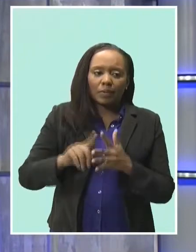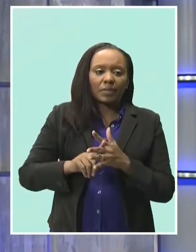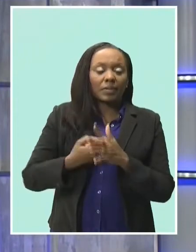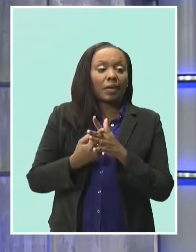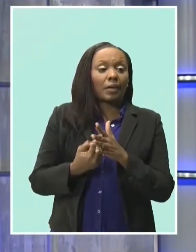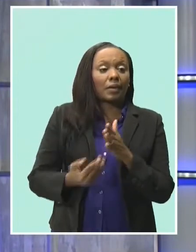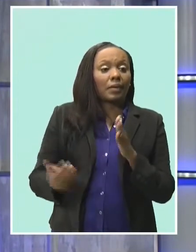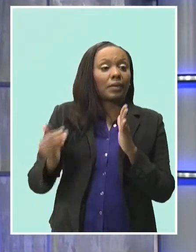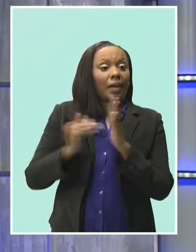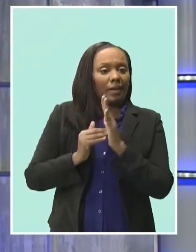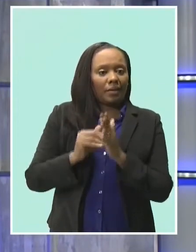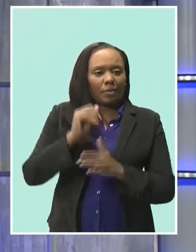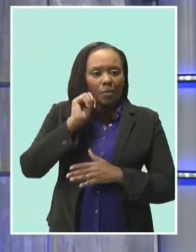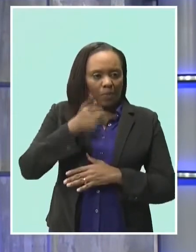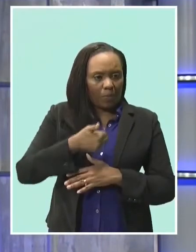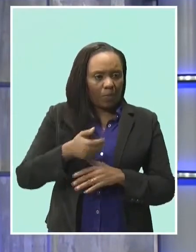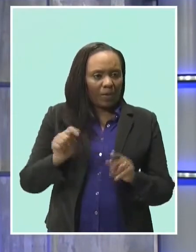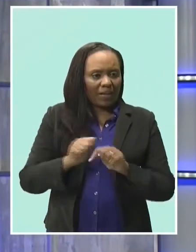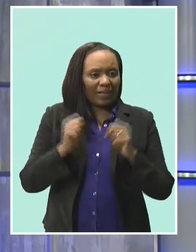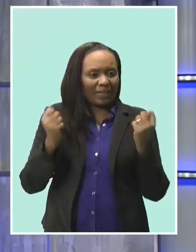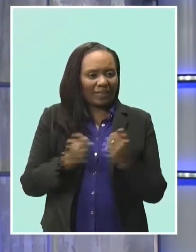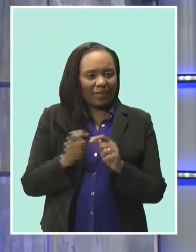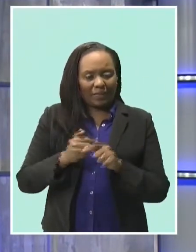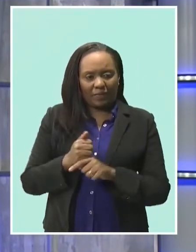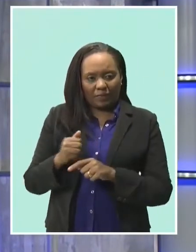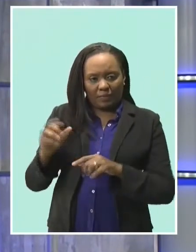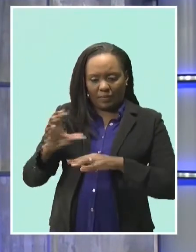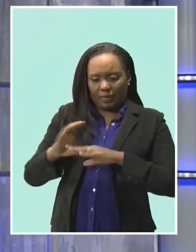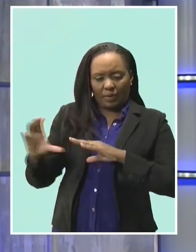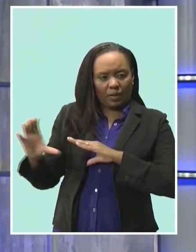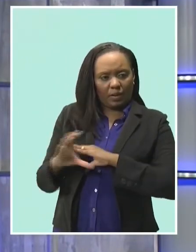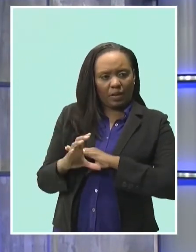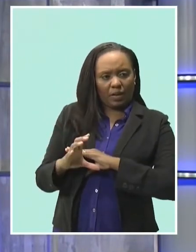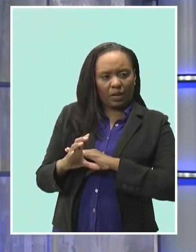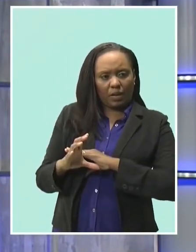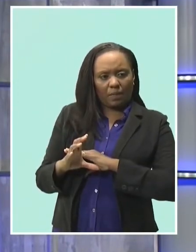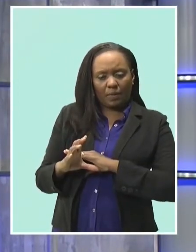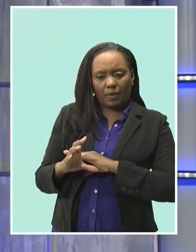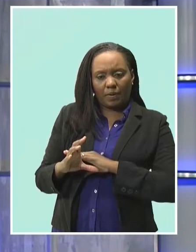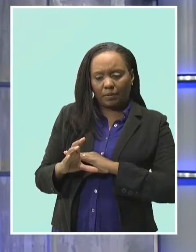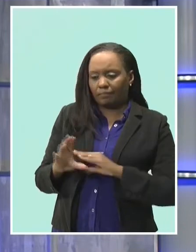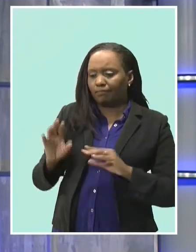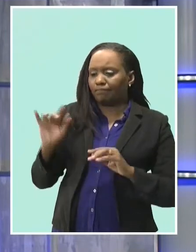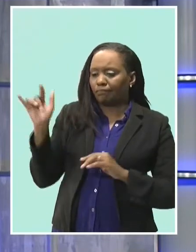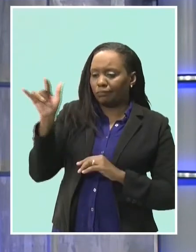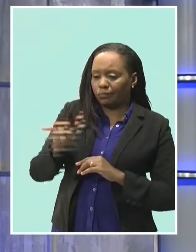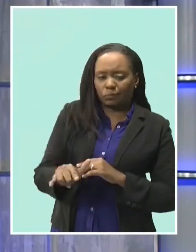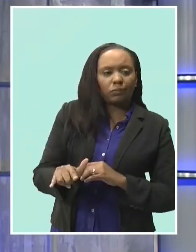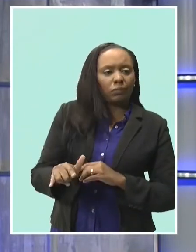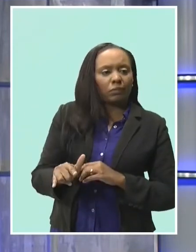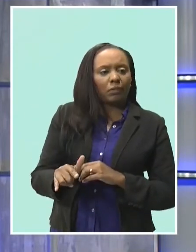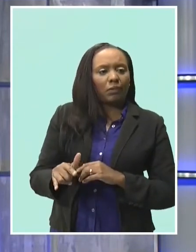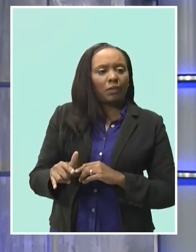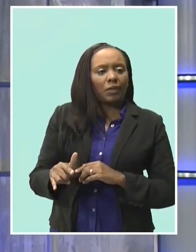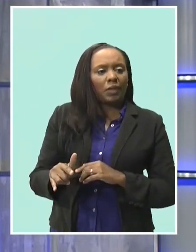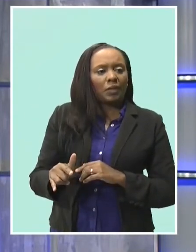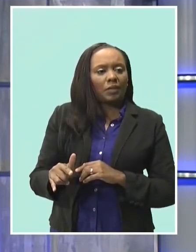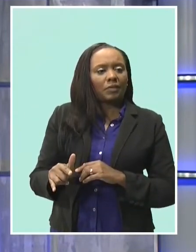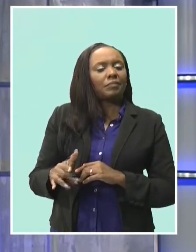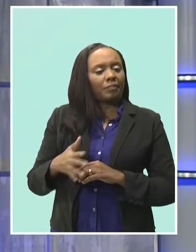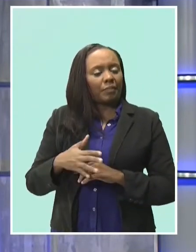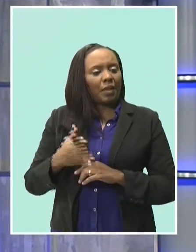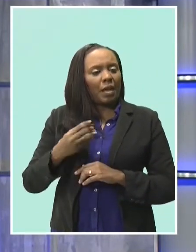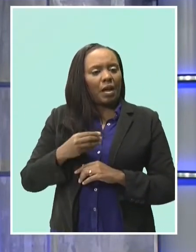tomorrow. A team from Regional Group in CARICOM is on the ground in Georgetown. President David Granger welcomed the announcement of a date for the start